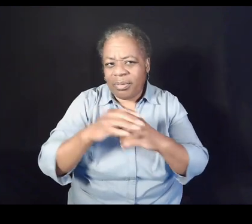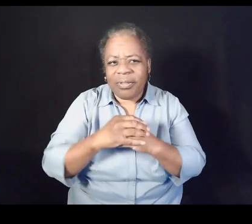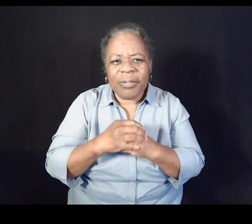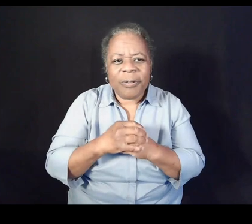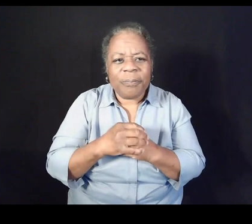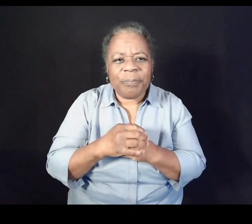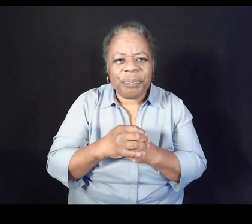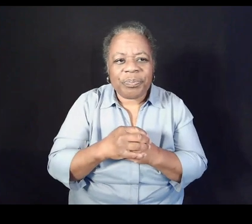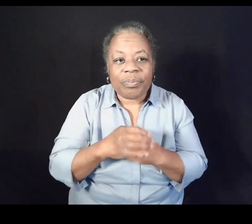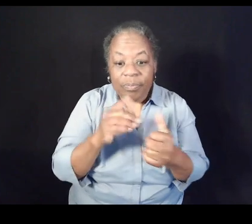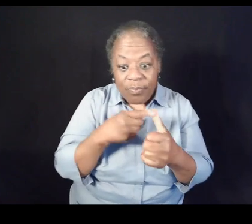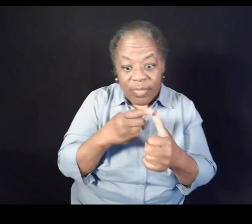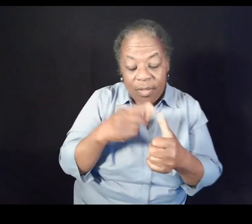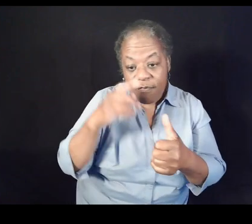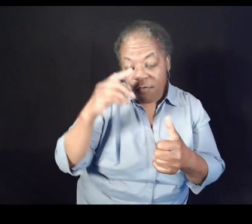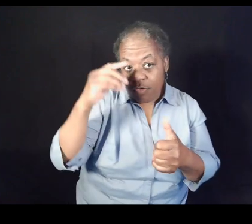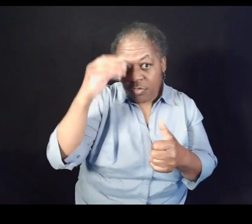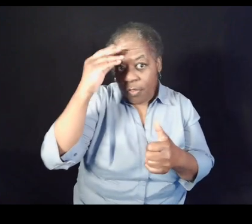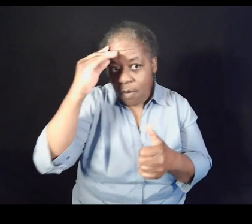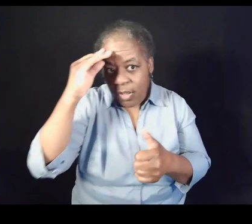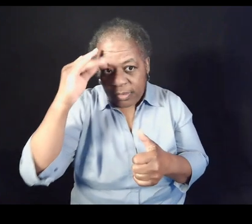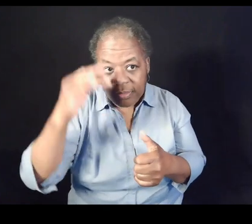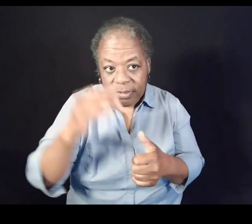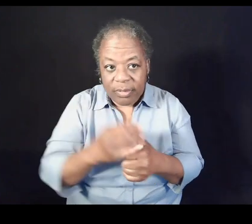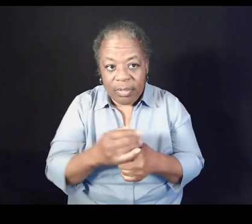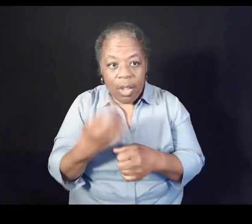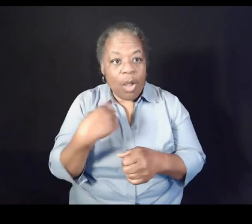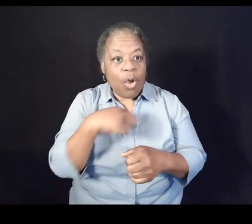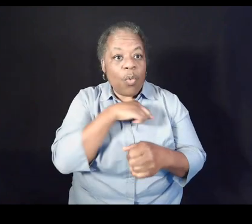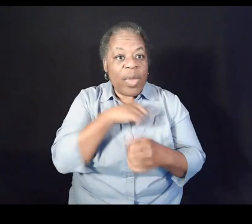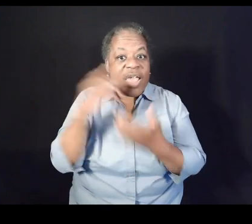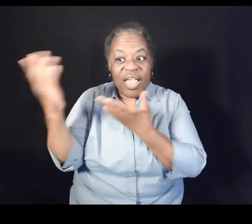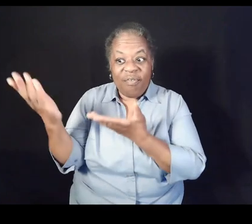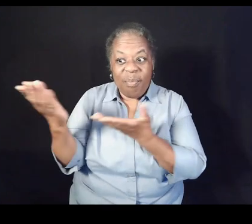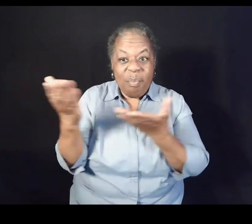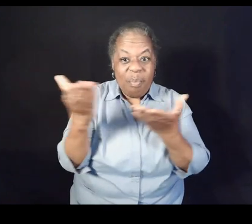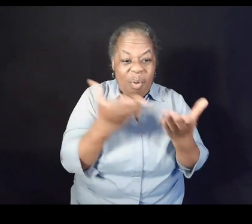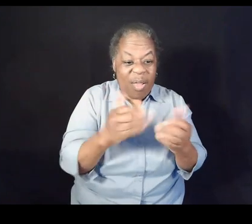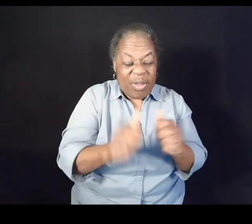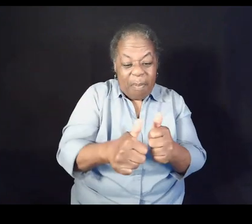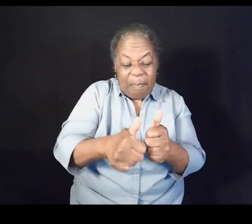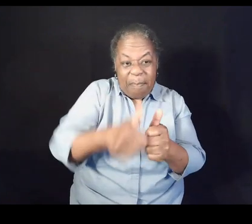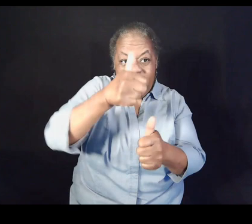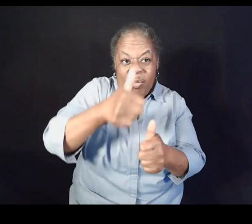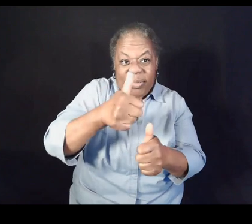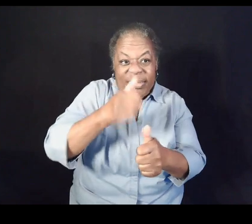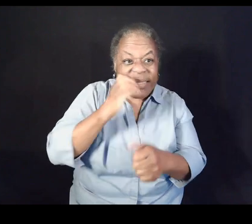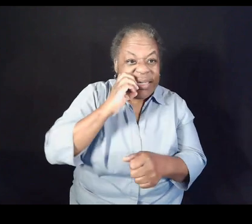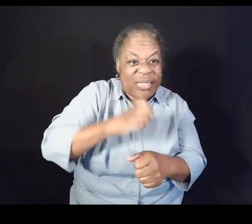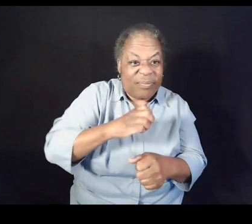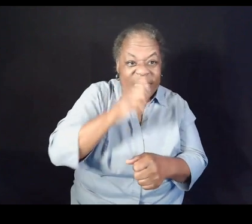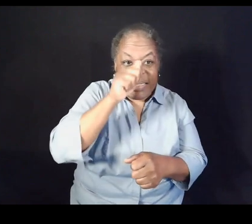My first thought is that we have brought most of it on ourselves.